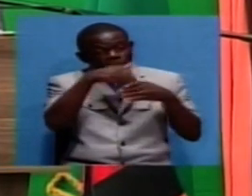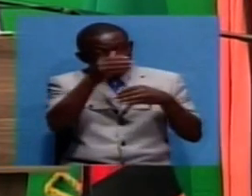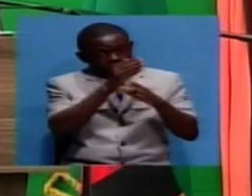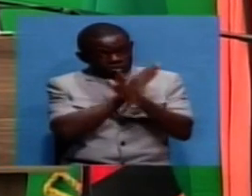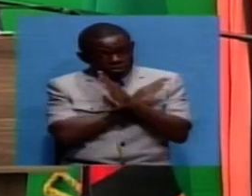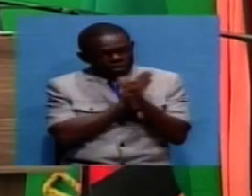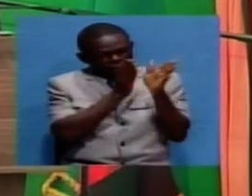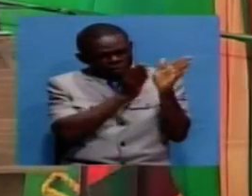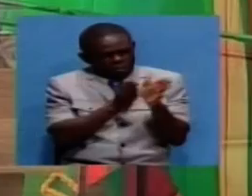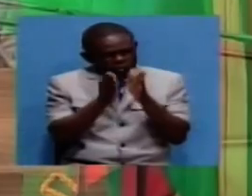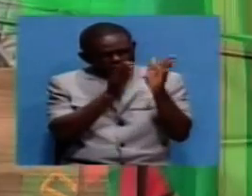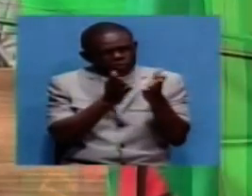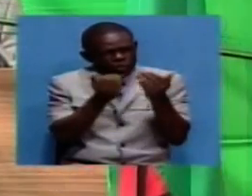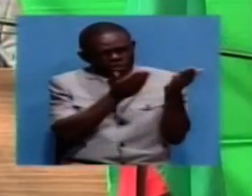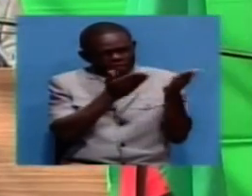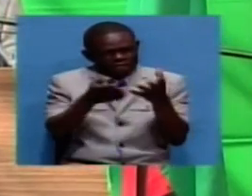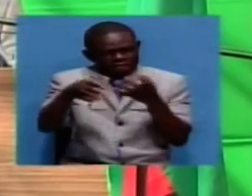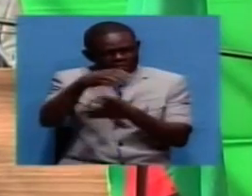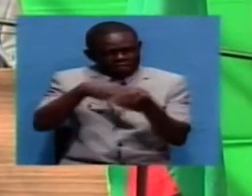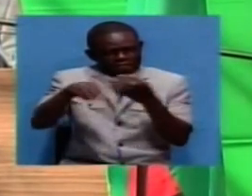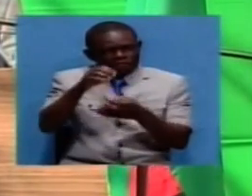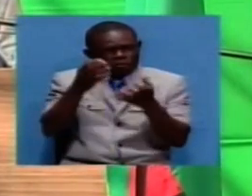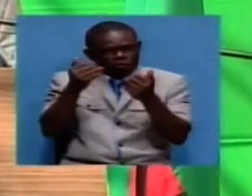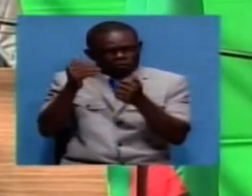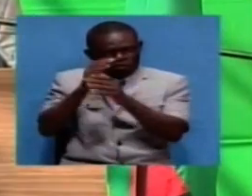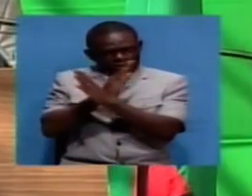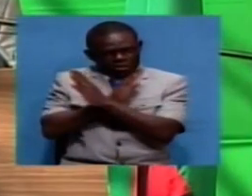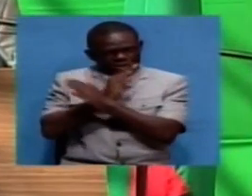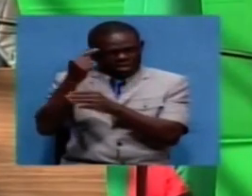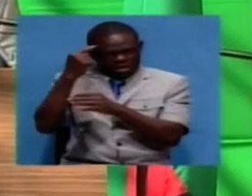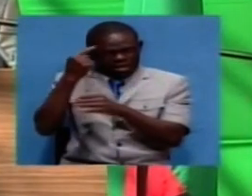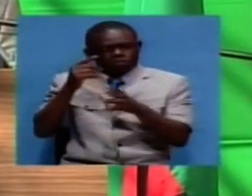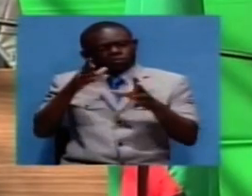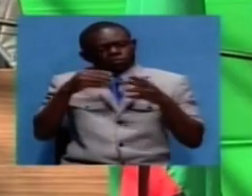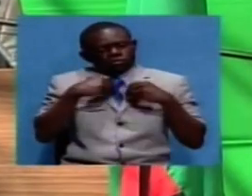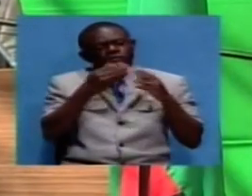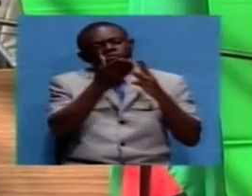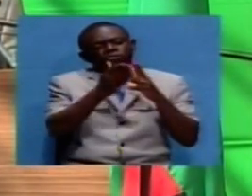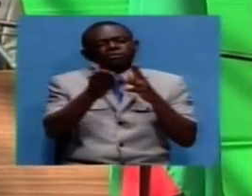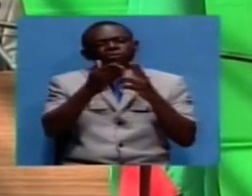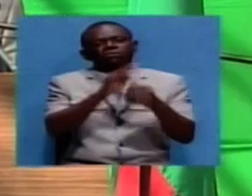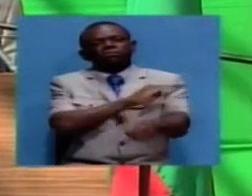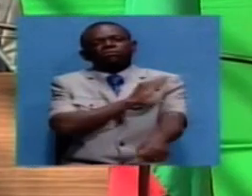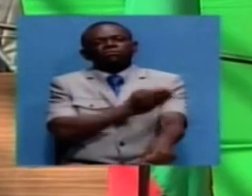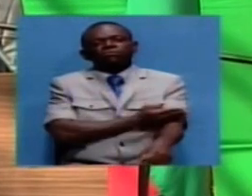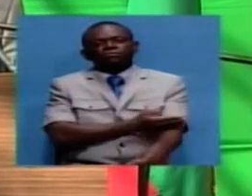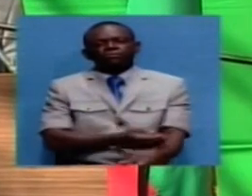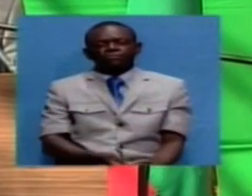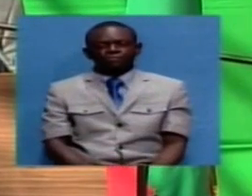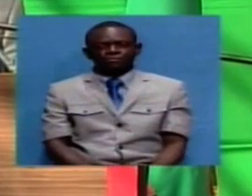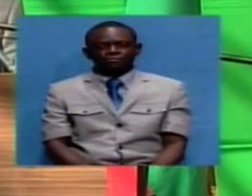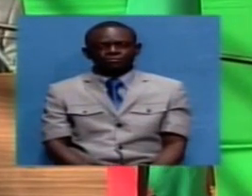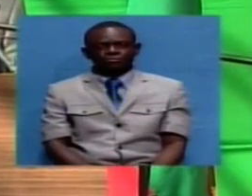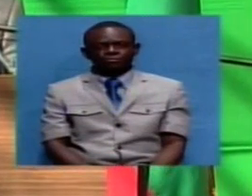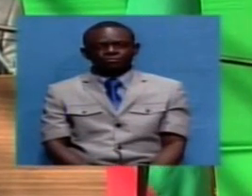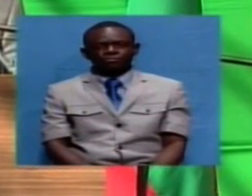into power-sharing talks. These are rich people who once held the commanding heights of the economy in these countries. They've ganged